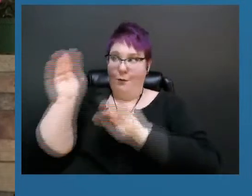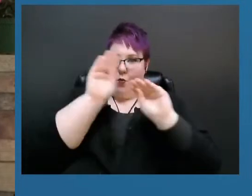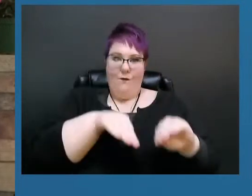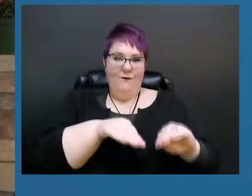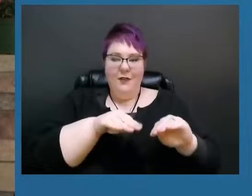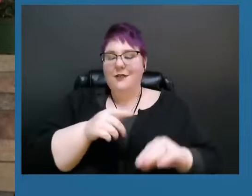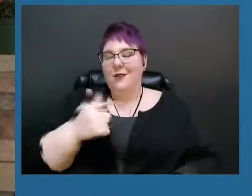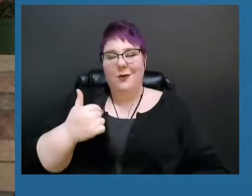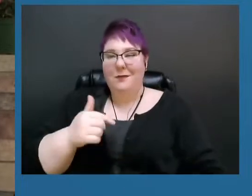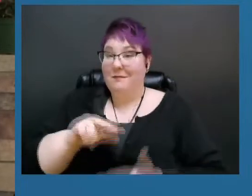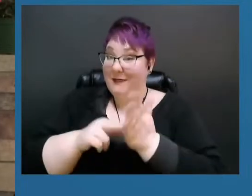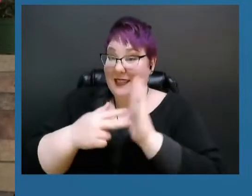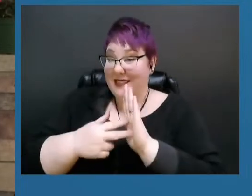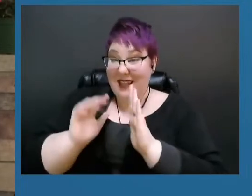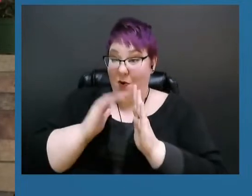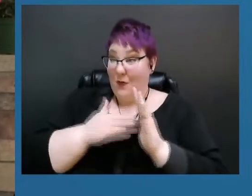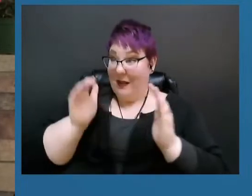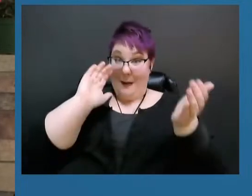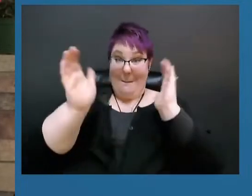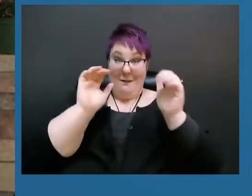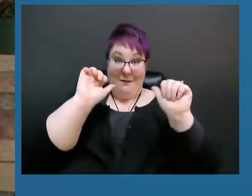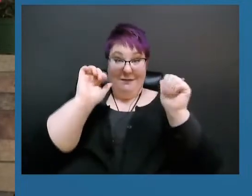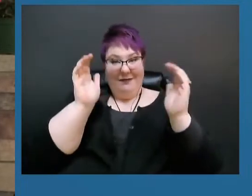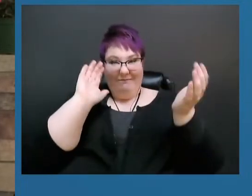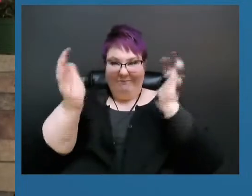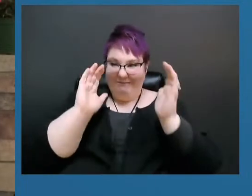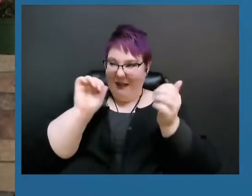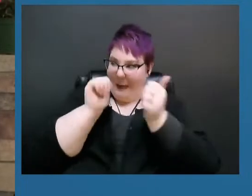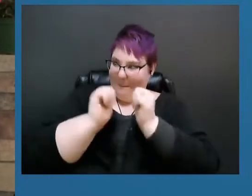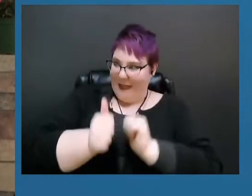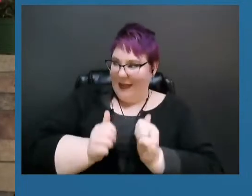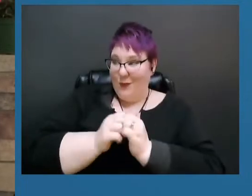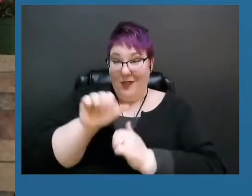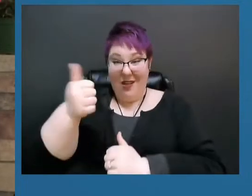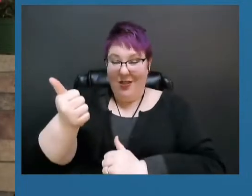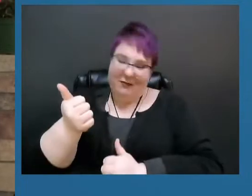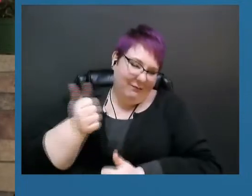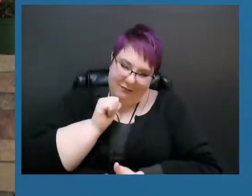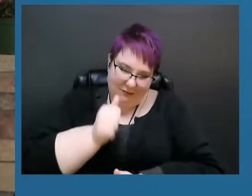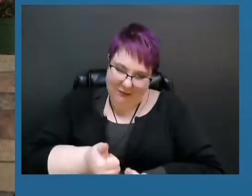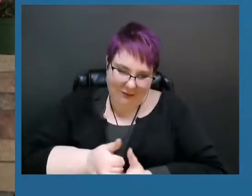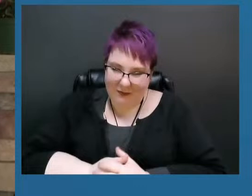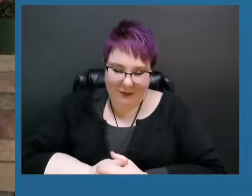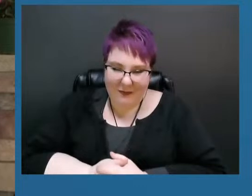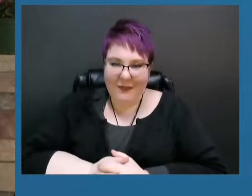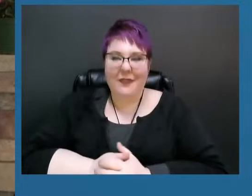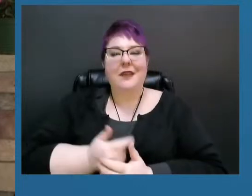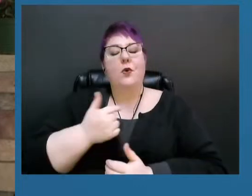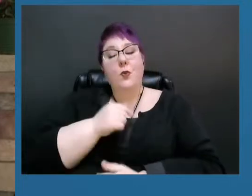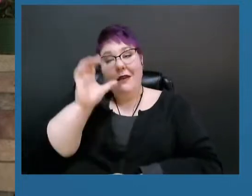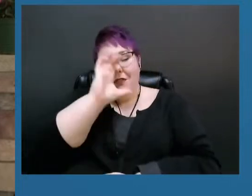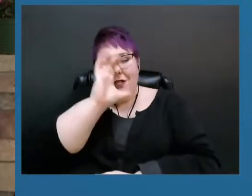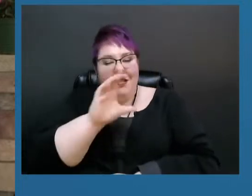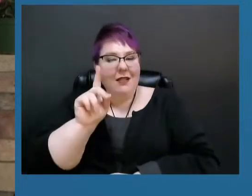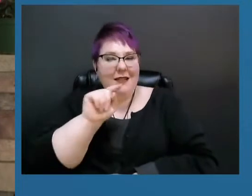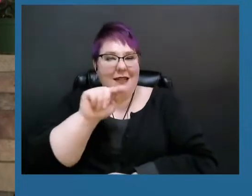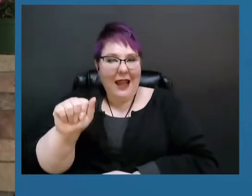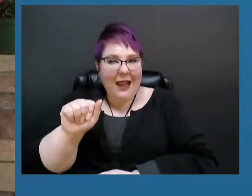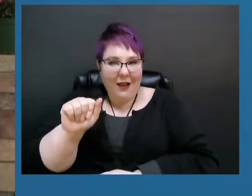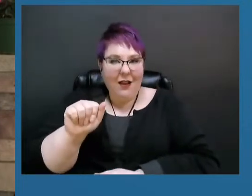competing with the folks that we serve. And we have looked at the data of the homes that we've competed for over the past 24 months, and we